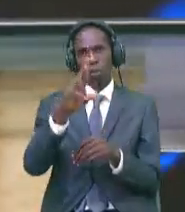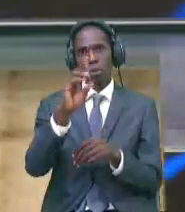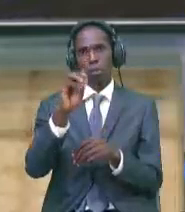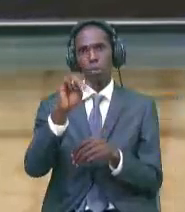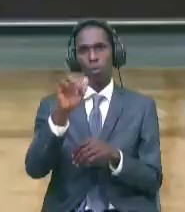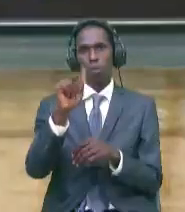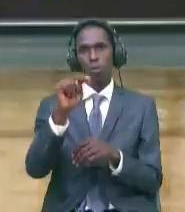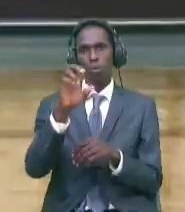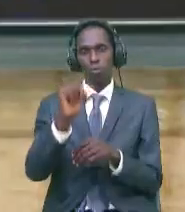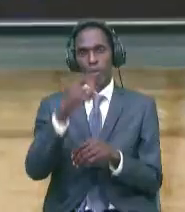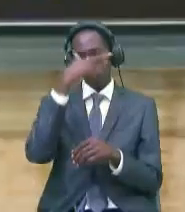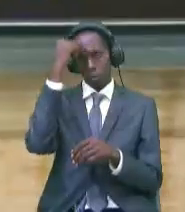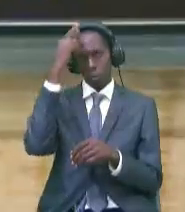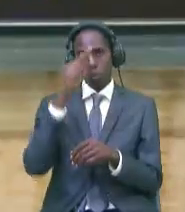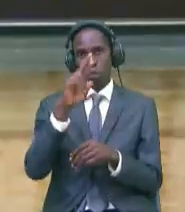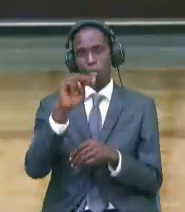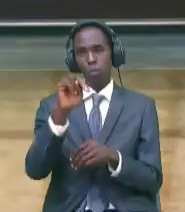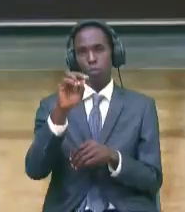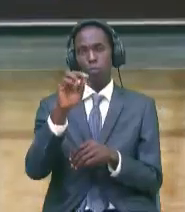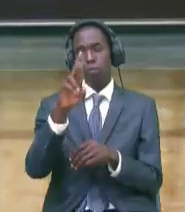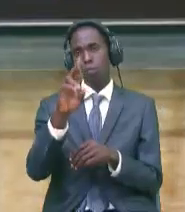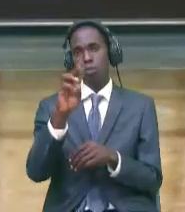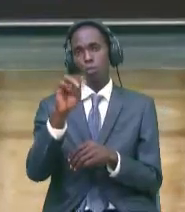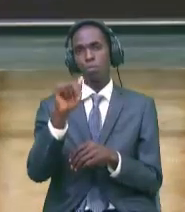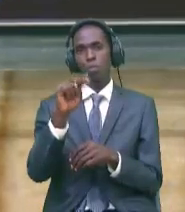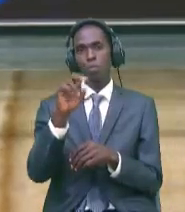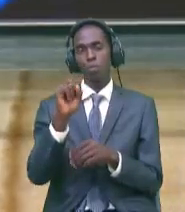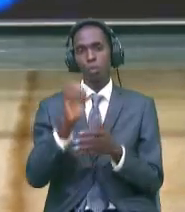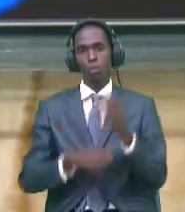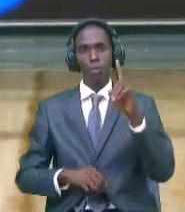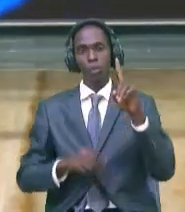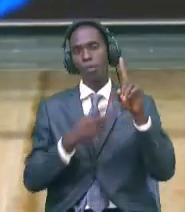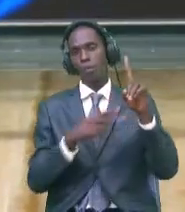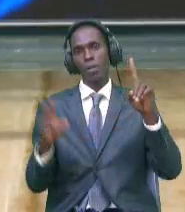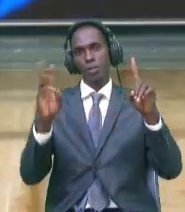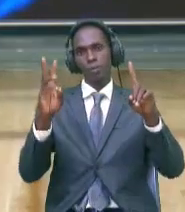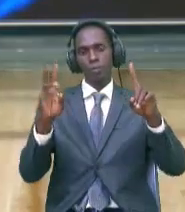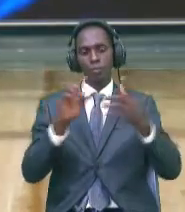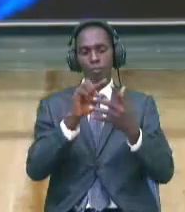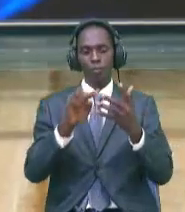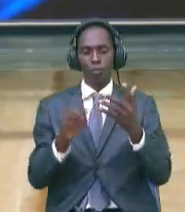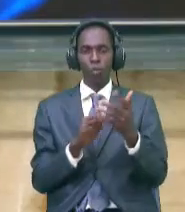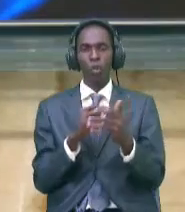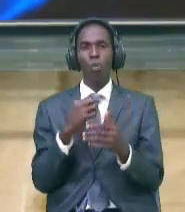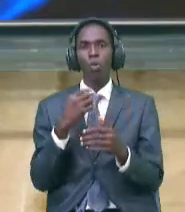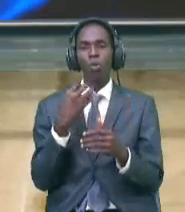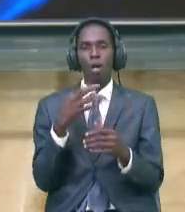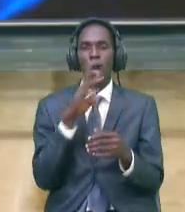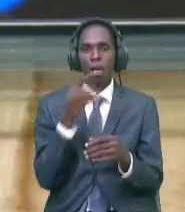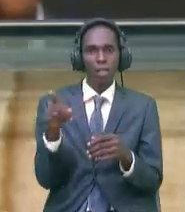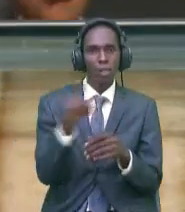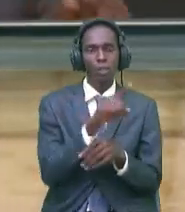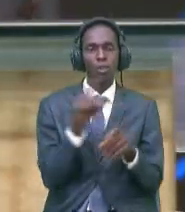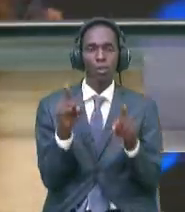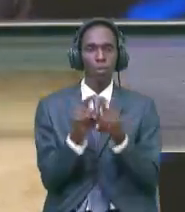verse 6. Romans chapter 1, verse 6. Among whom are ye also the called